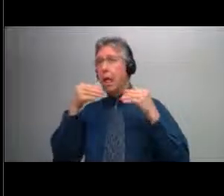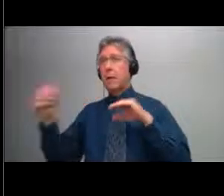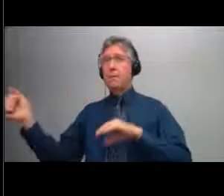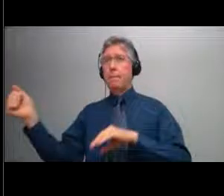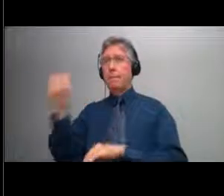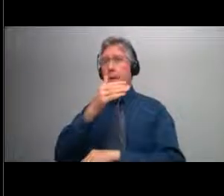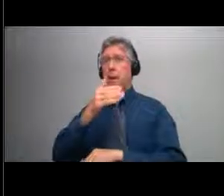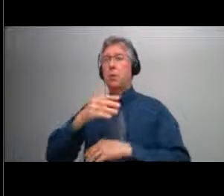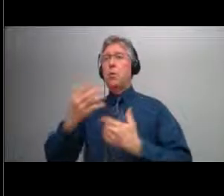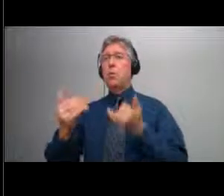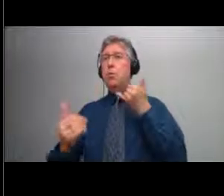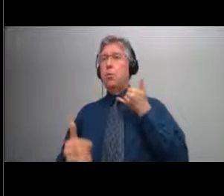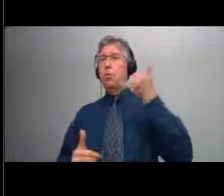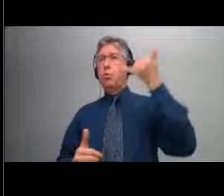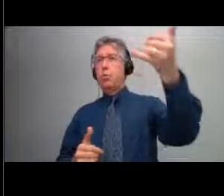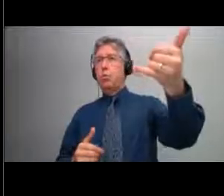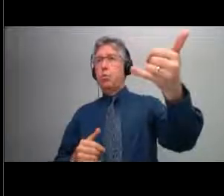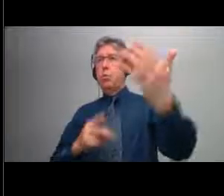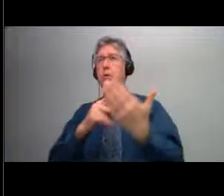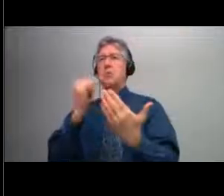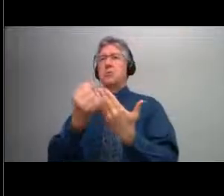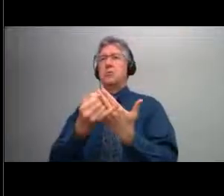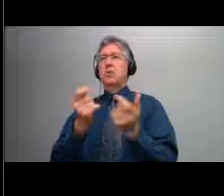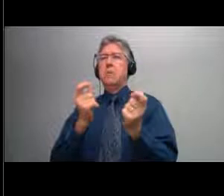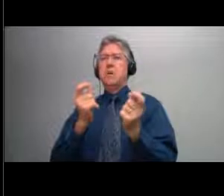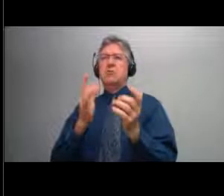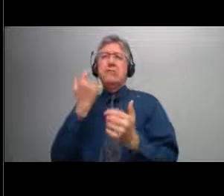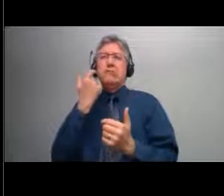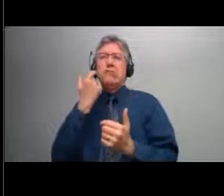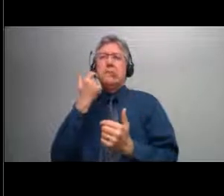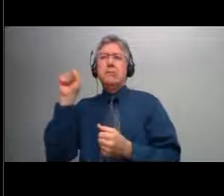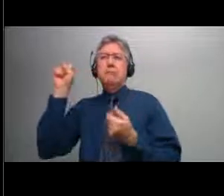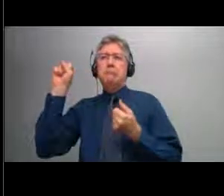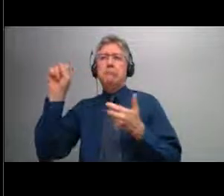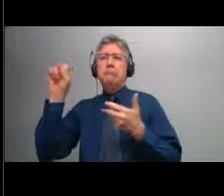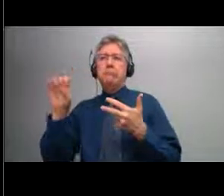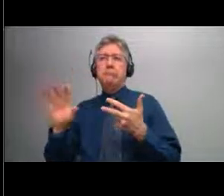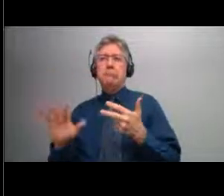project manager as described earlier in the presentation.